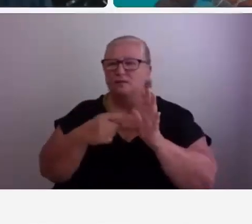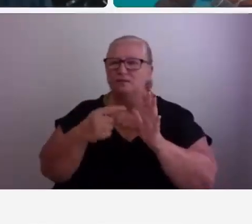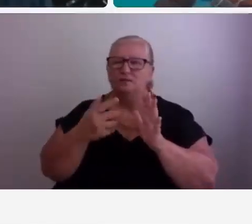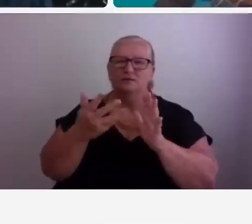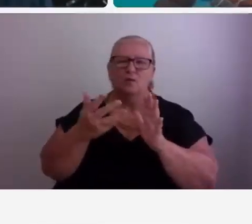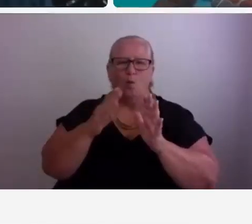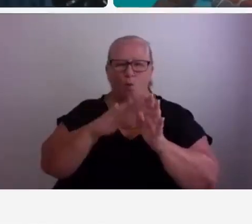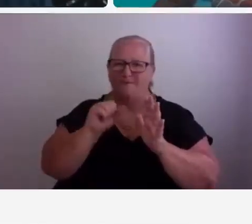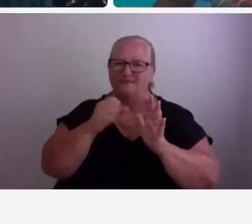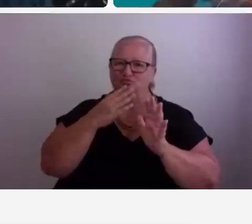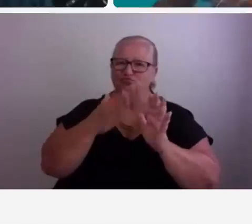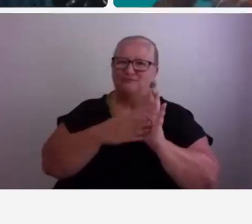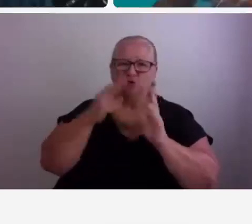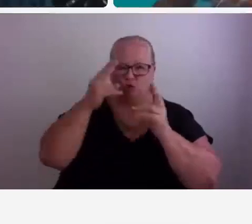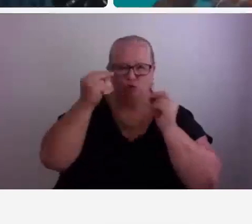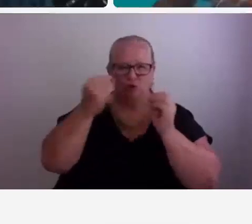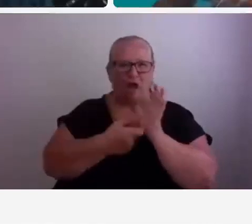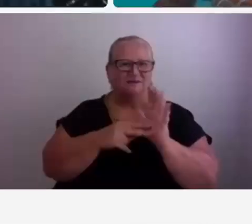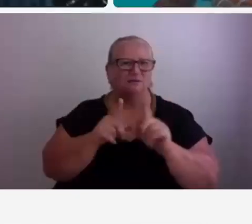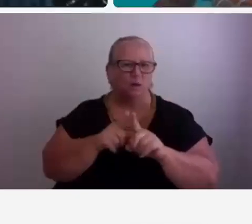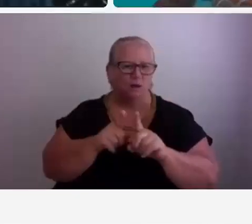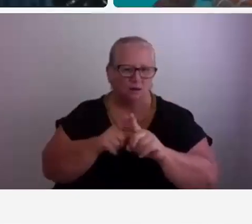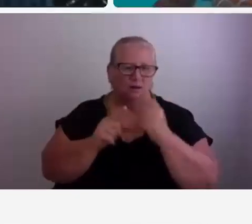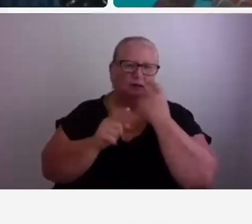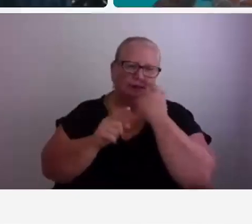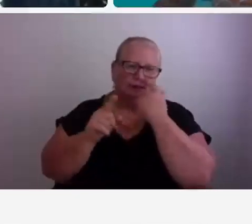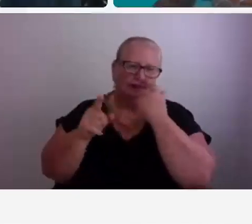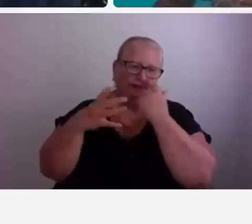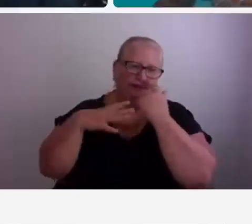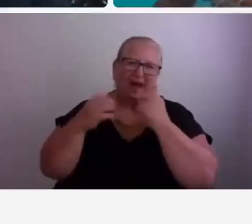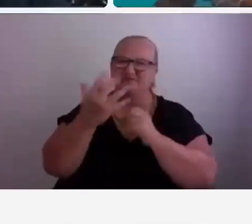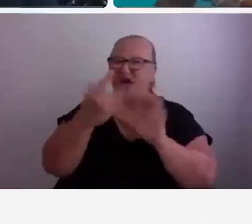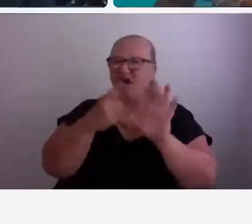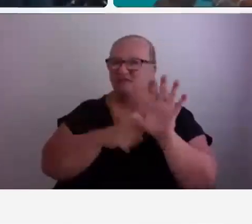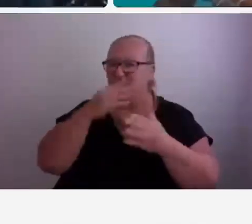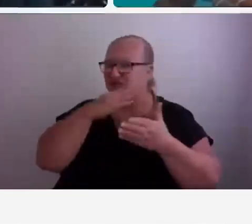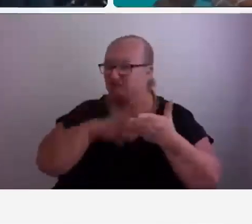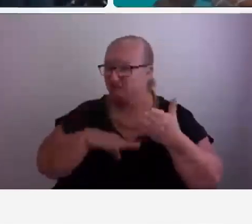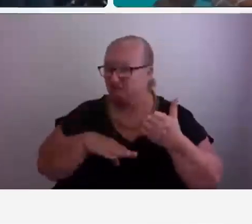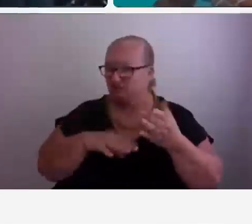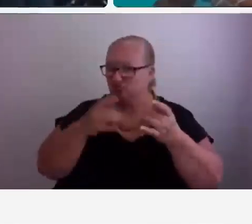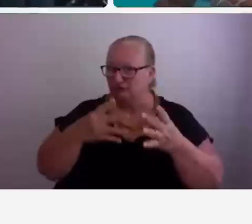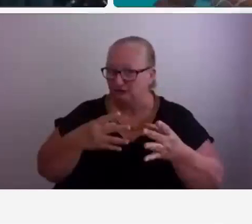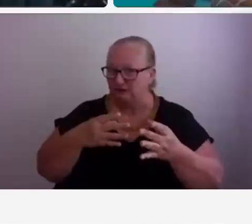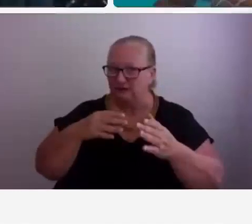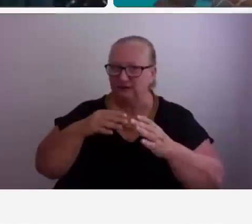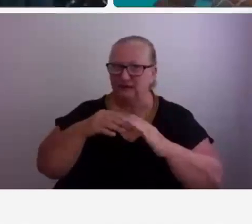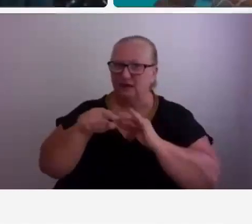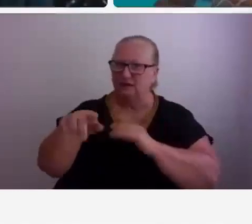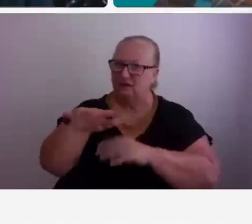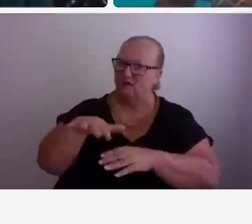or registered nurses. They're required to have 5 years experience in the field before they can